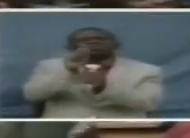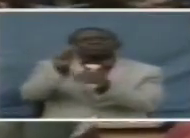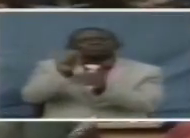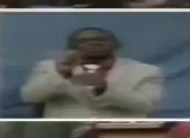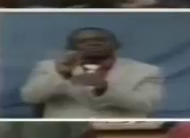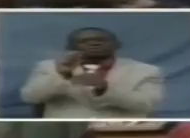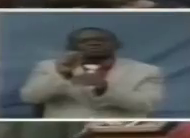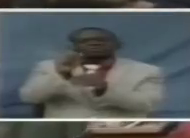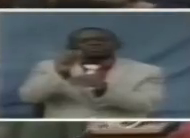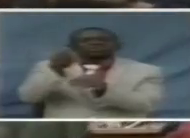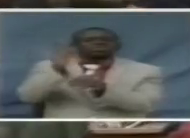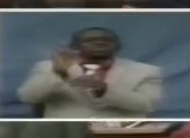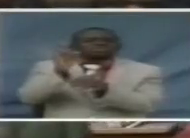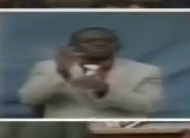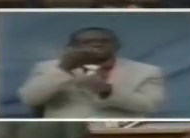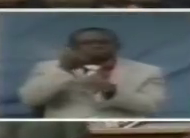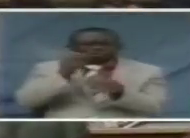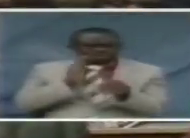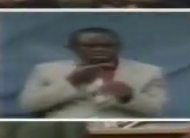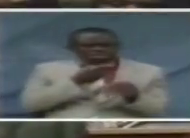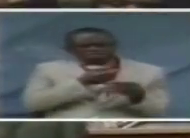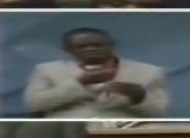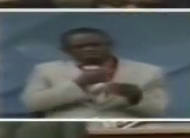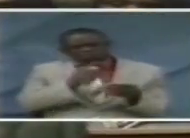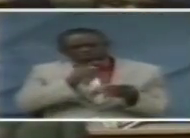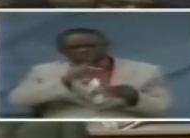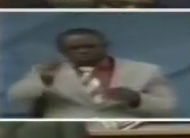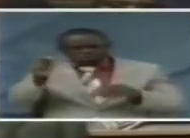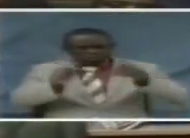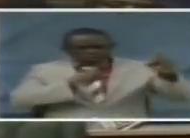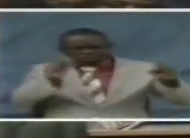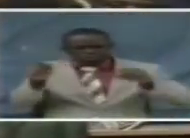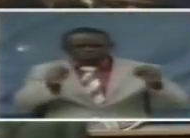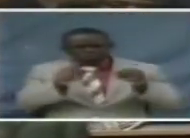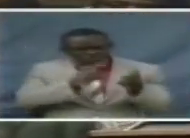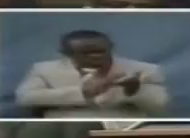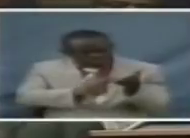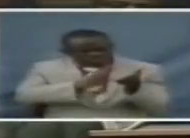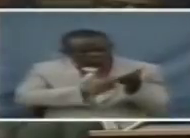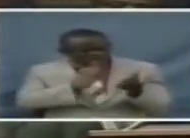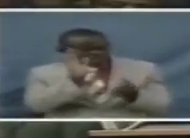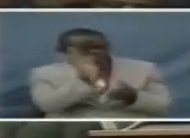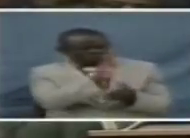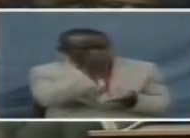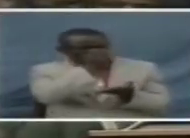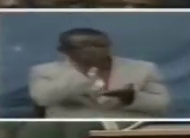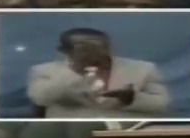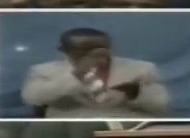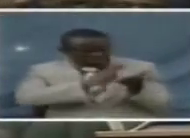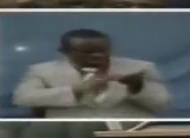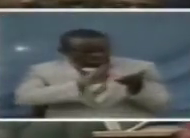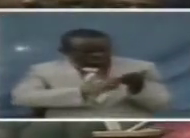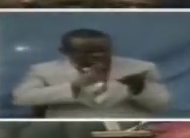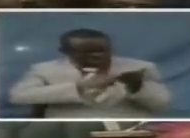on this motion to Tuesday, 3rd October 2017, in order to give ample